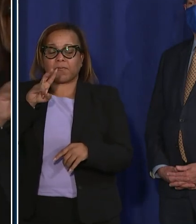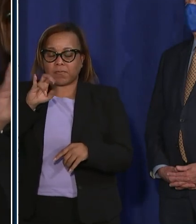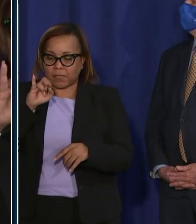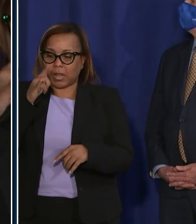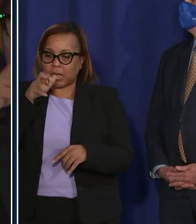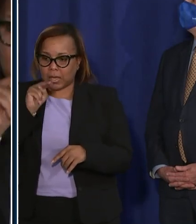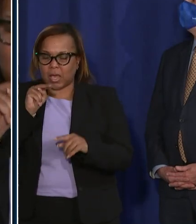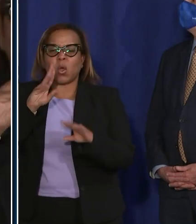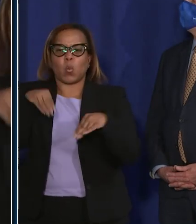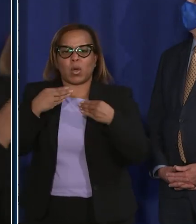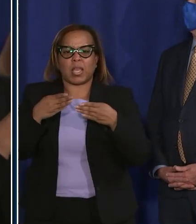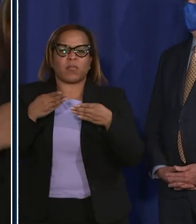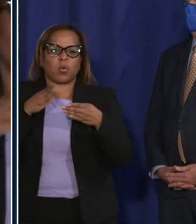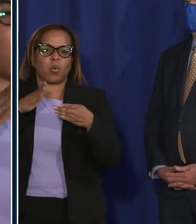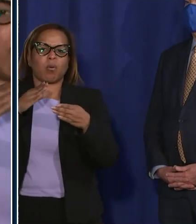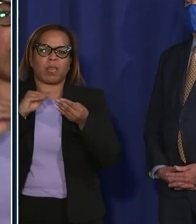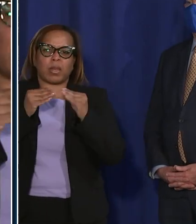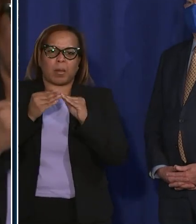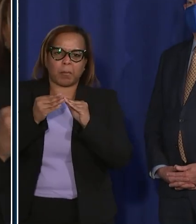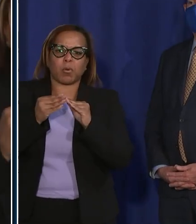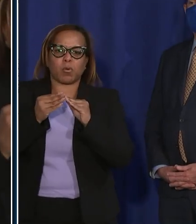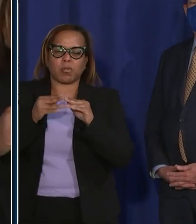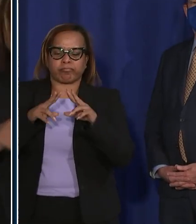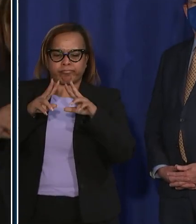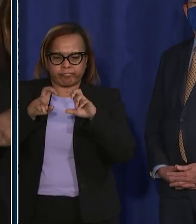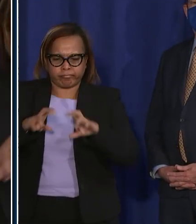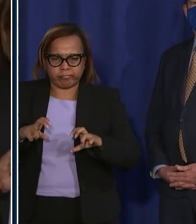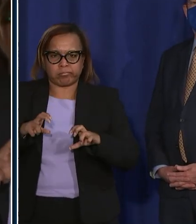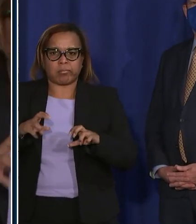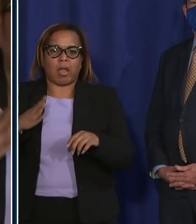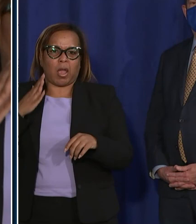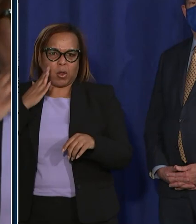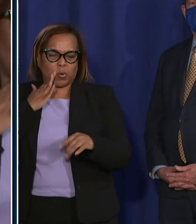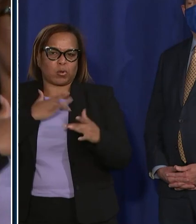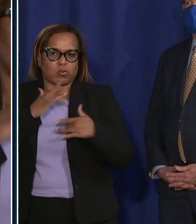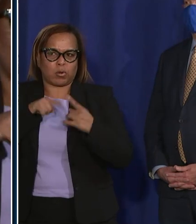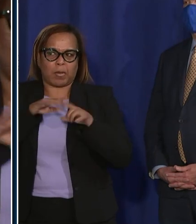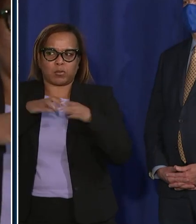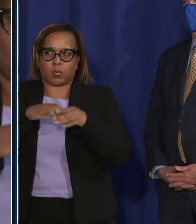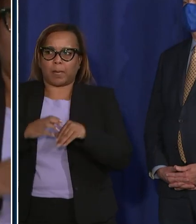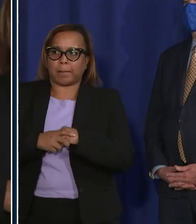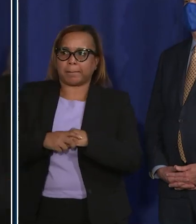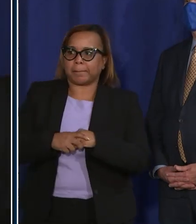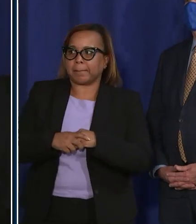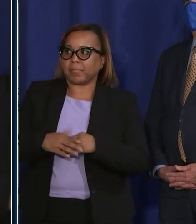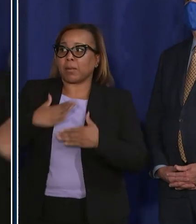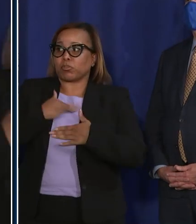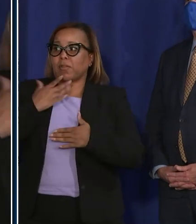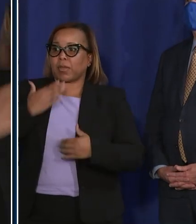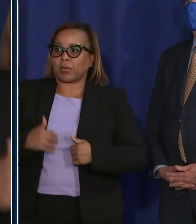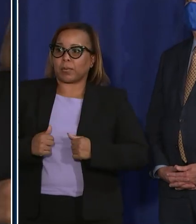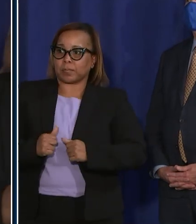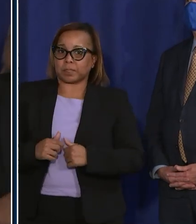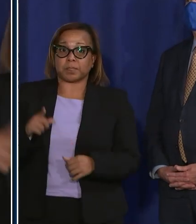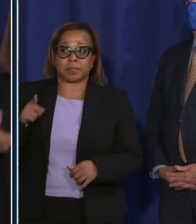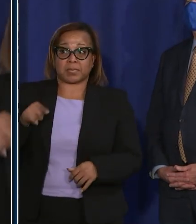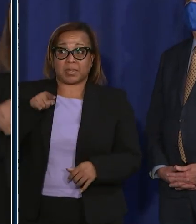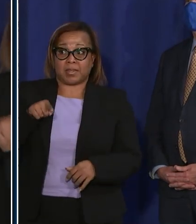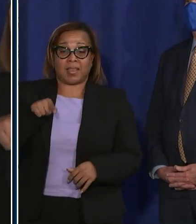for just, I'm assuming what you're most concerned about is just the sworn. Thank you very much, Mayor. Appreciate it. Is this counseling